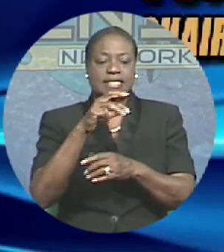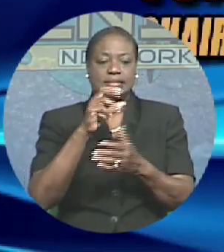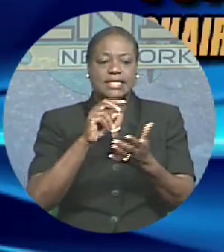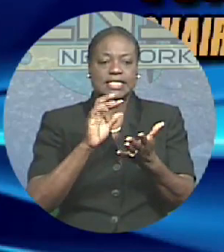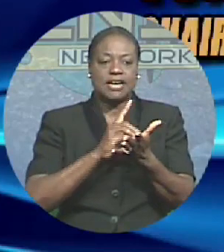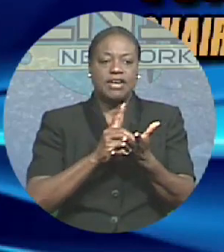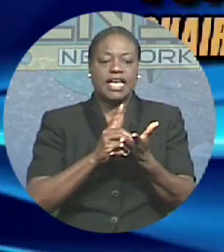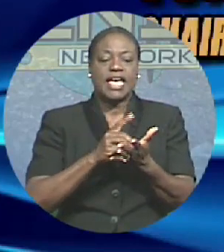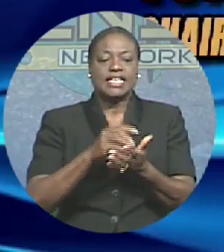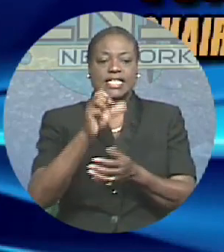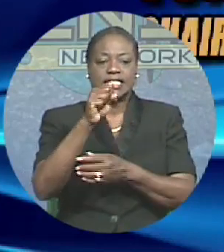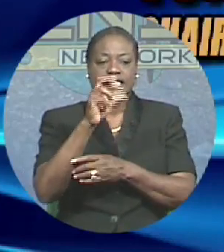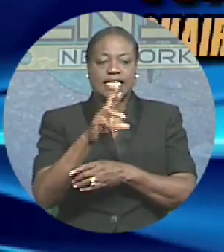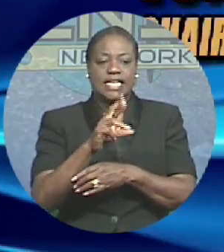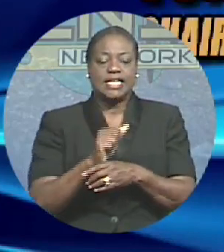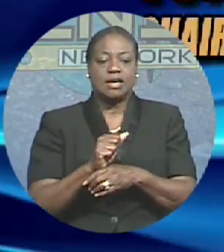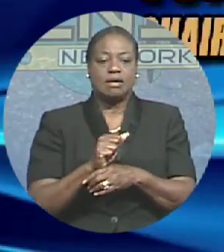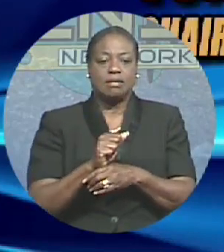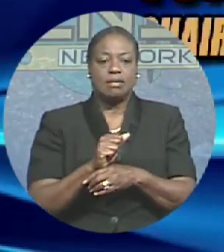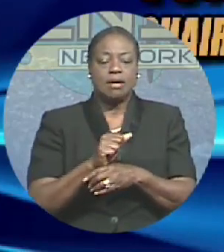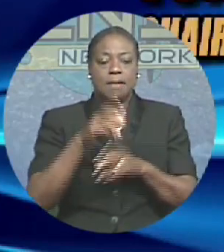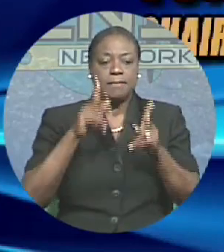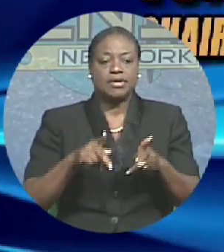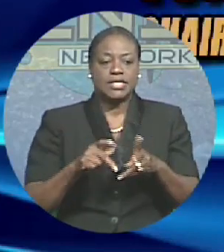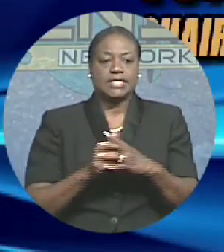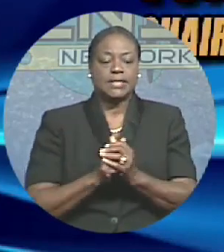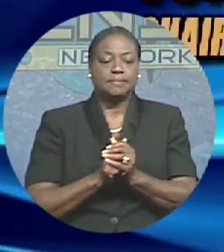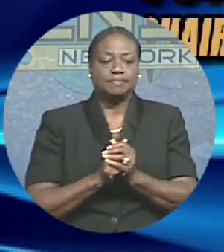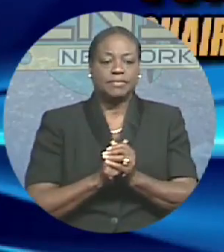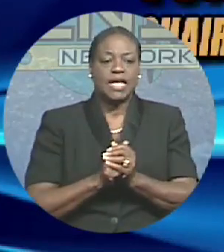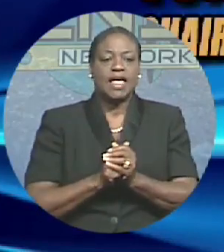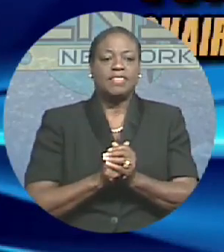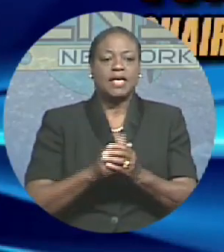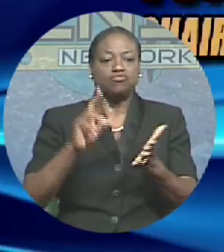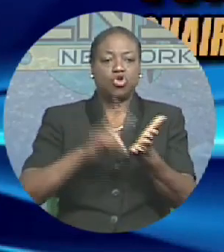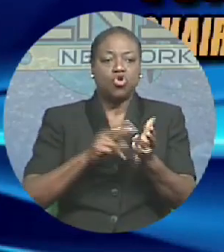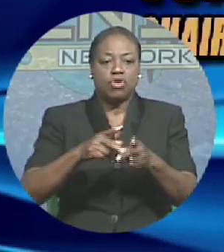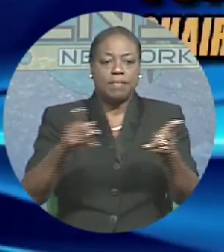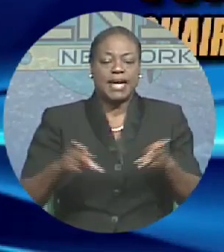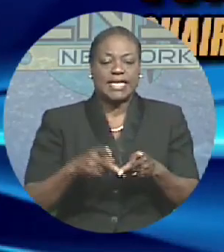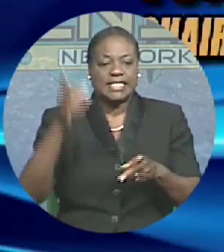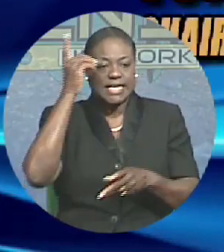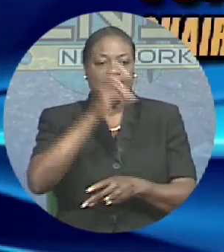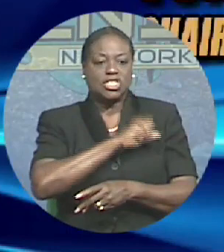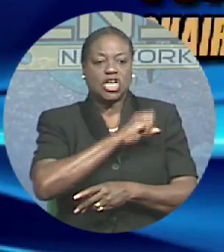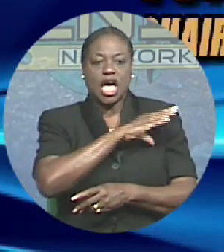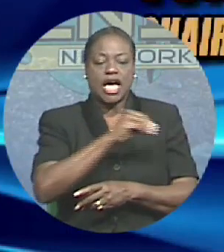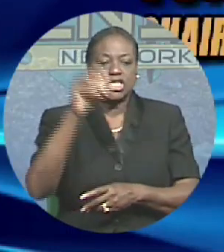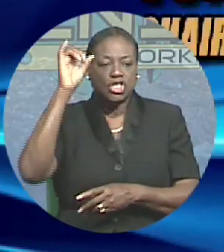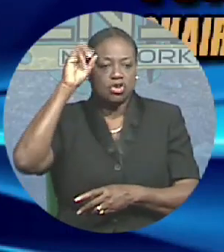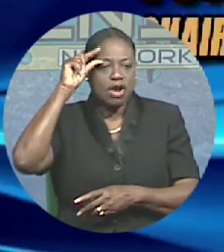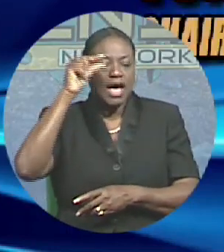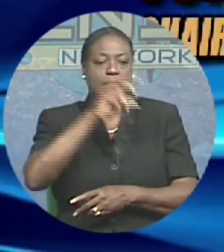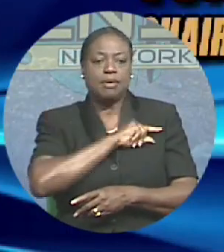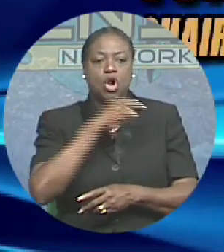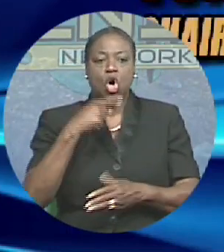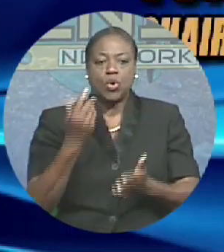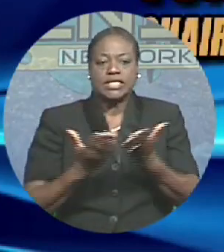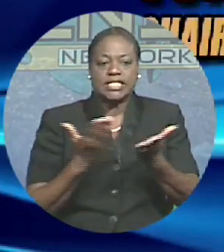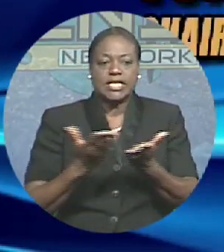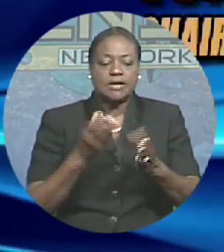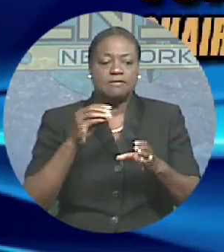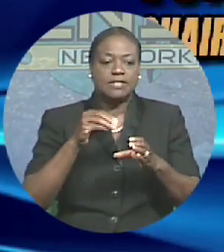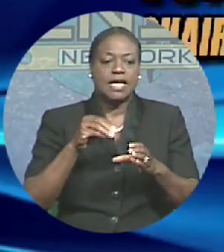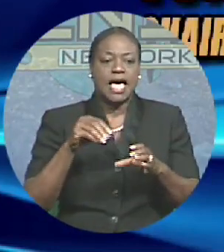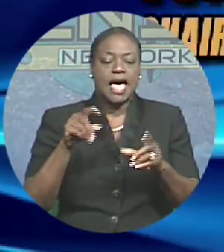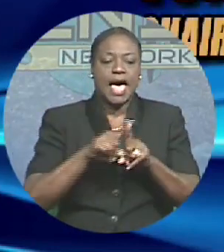in Cable and Wireless's Caribbean business. They replaced David Shaw and Gerard Borley, who had served as members of the board